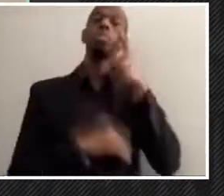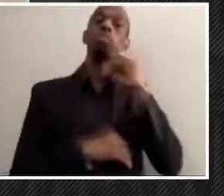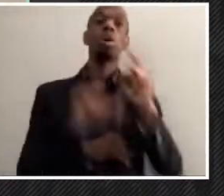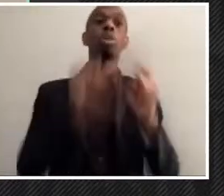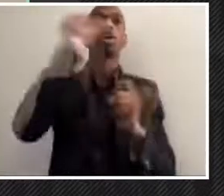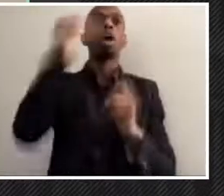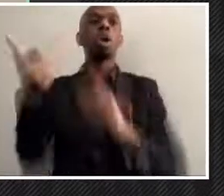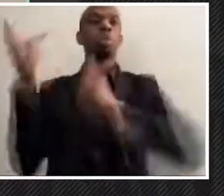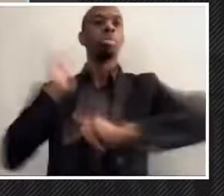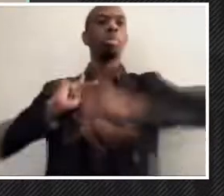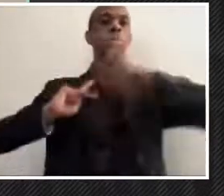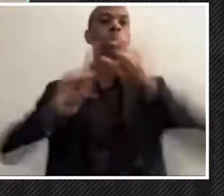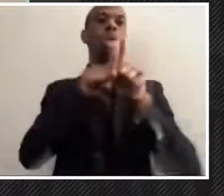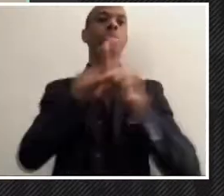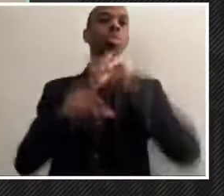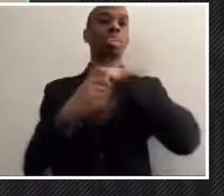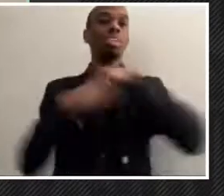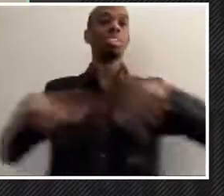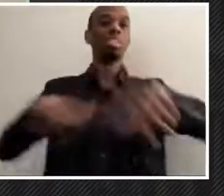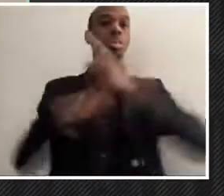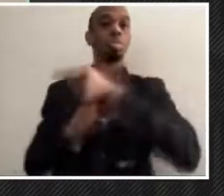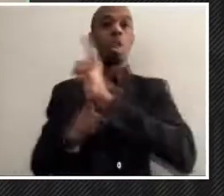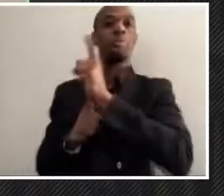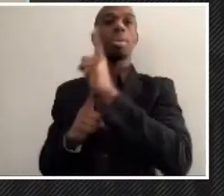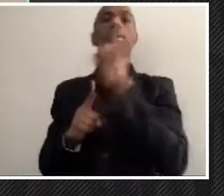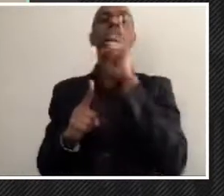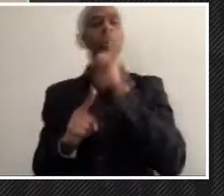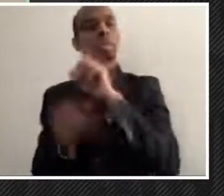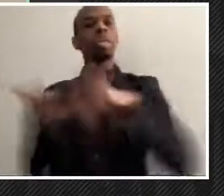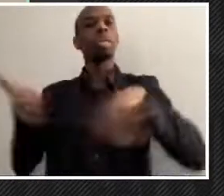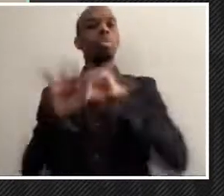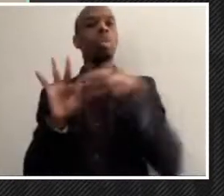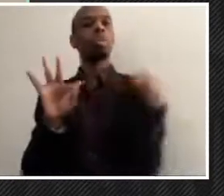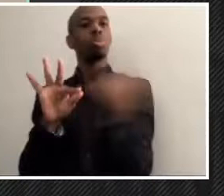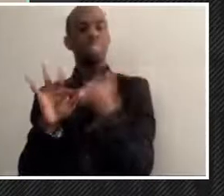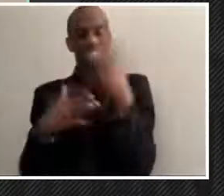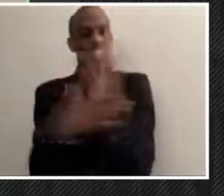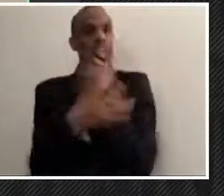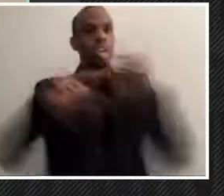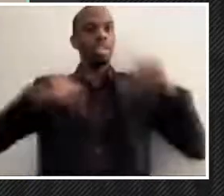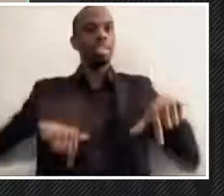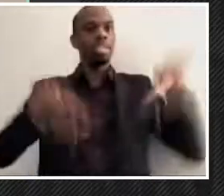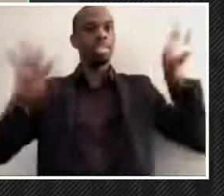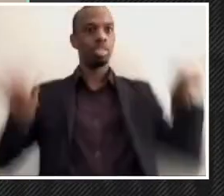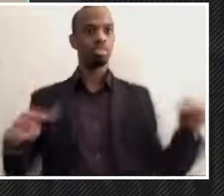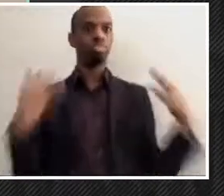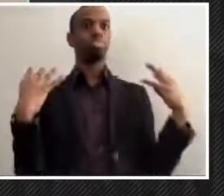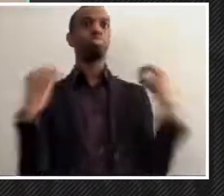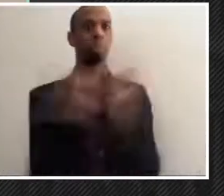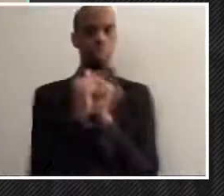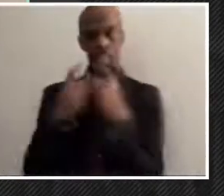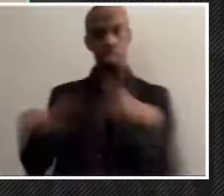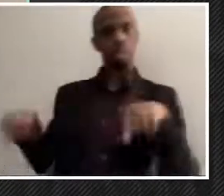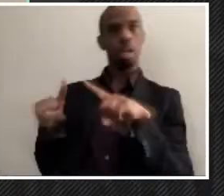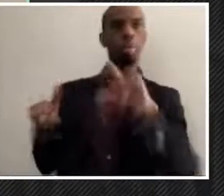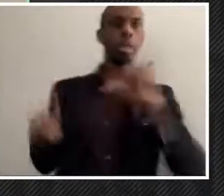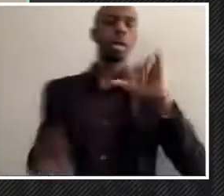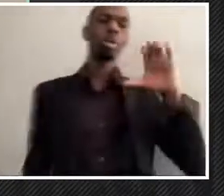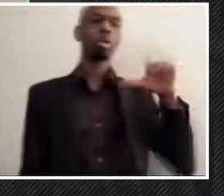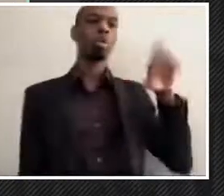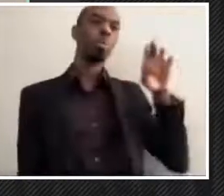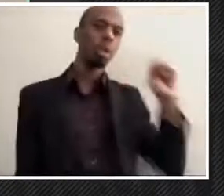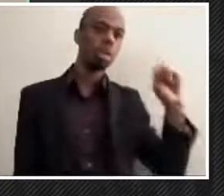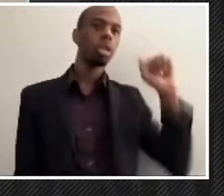these moments, that we share the light with them. And I think that's the part. People like Twiggy Bilyeu, people like Queen Alice in Syracuse, people like